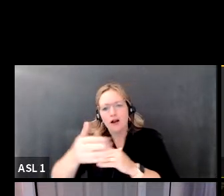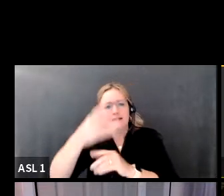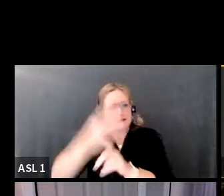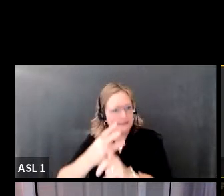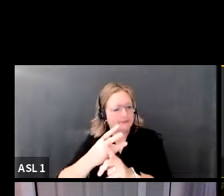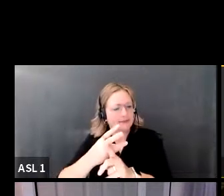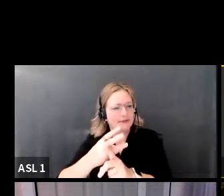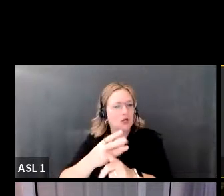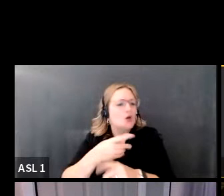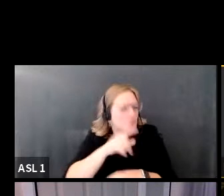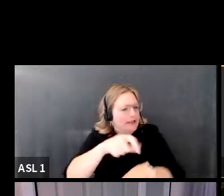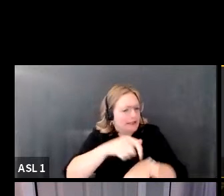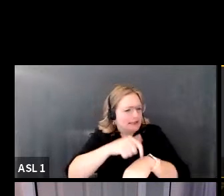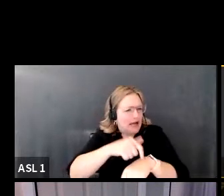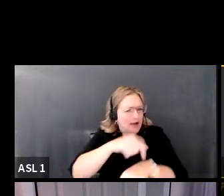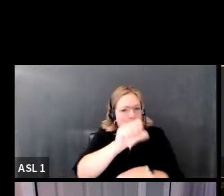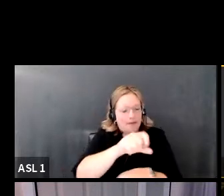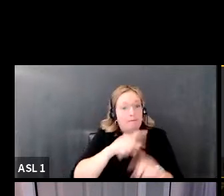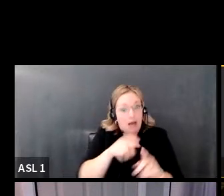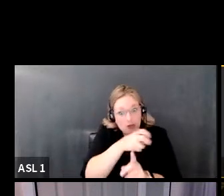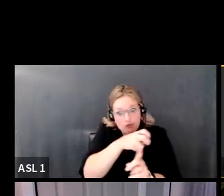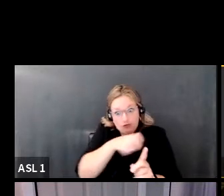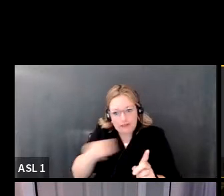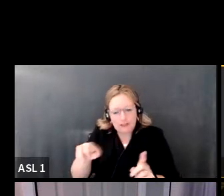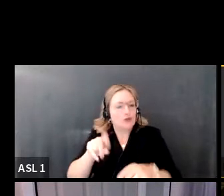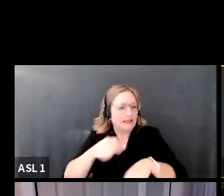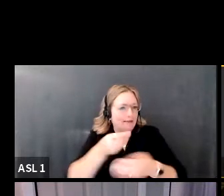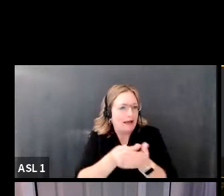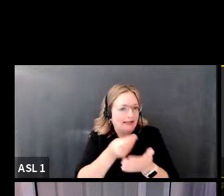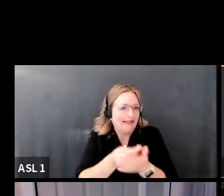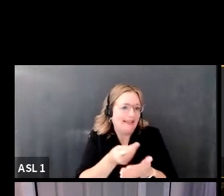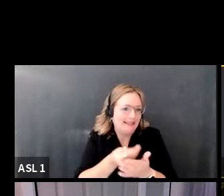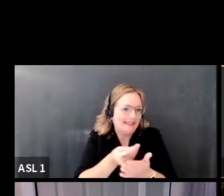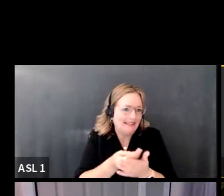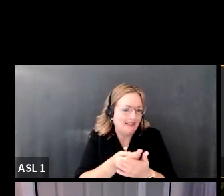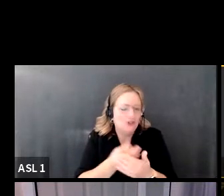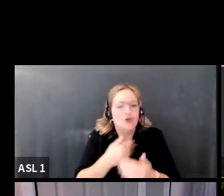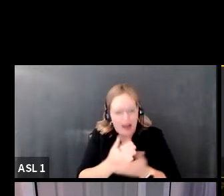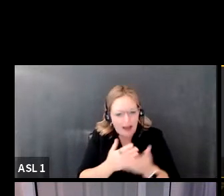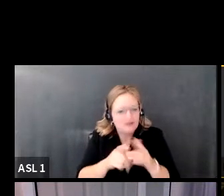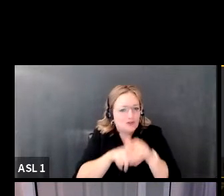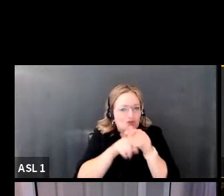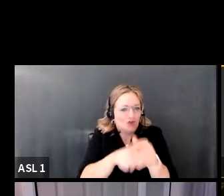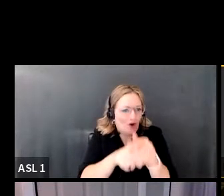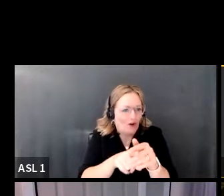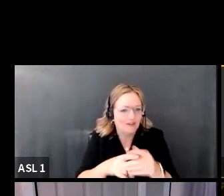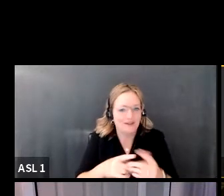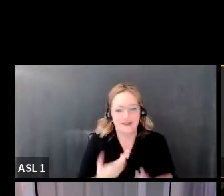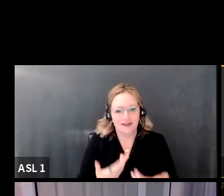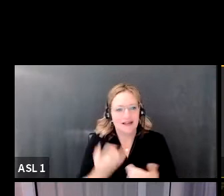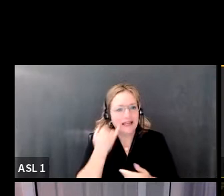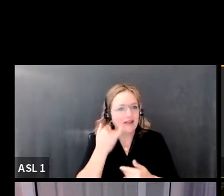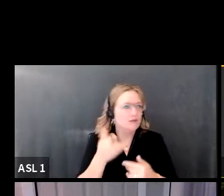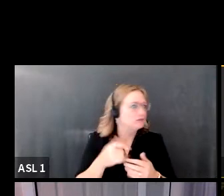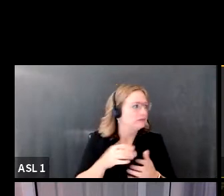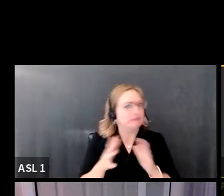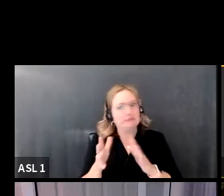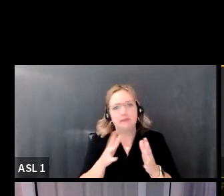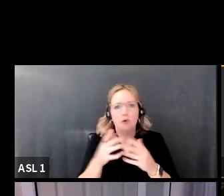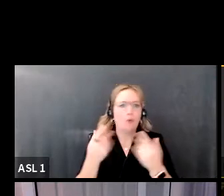do that you need those funds to start to transition but if you don't start somewhere you're never going to get there and so in this